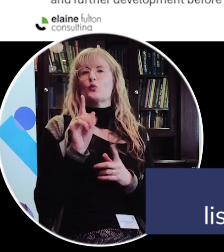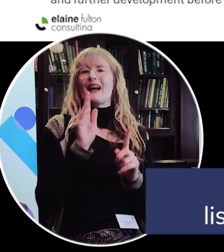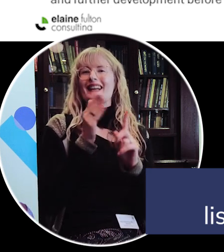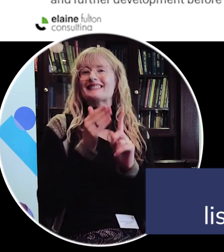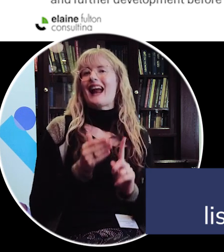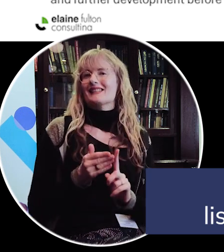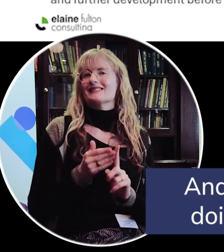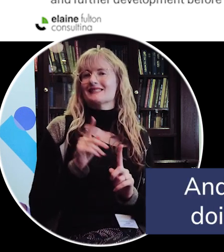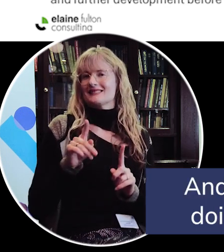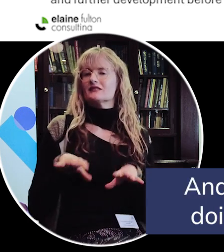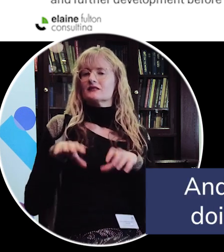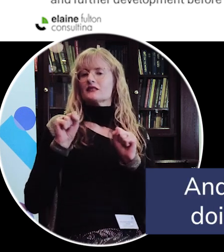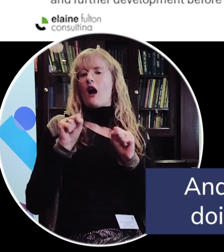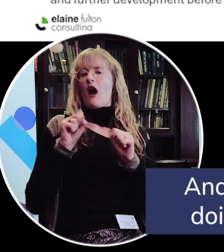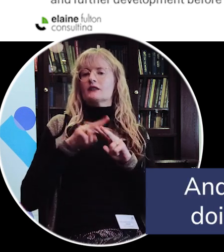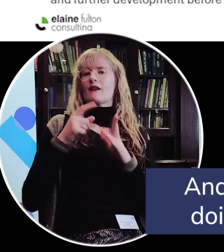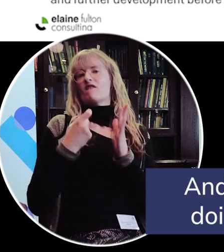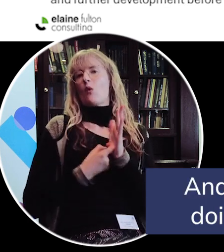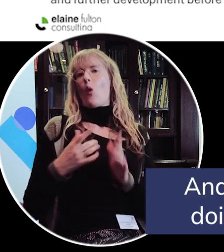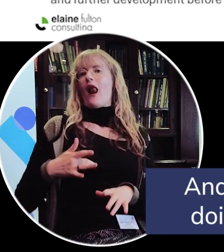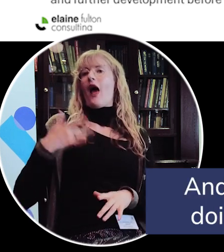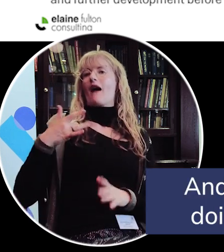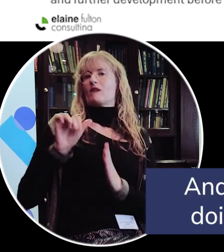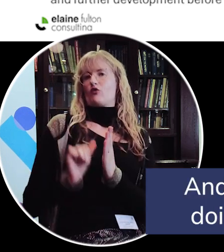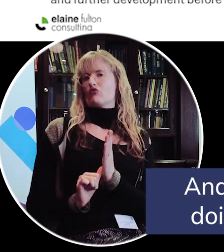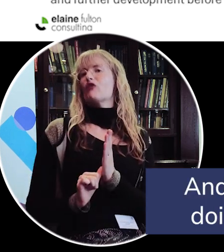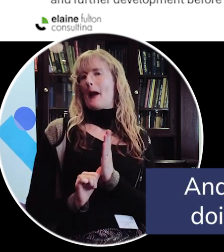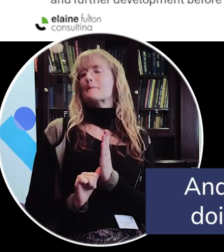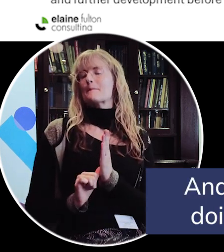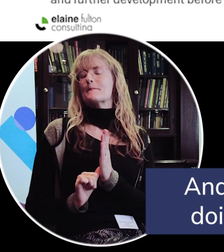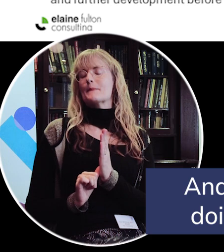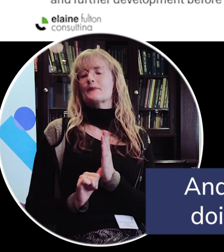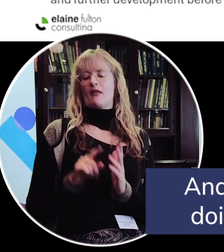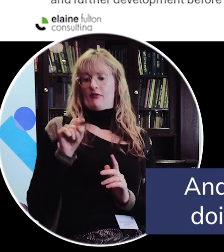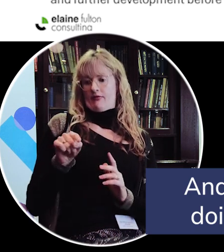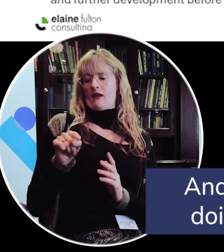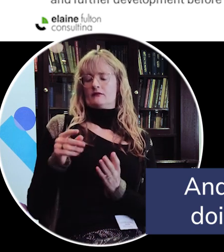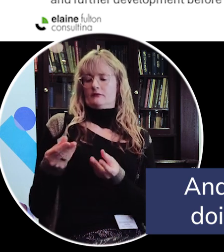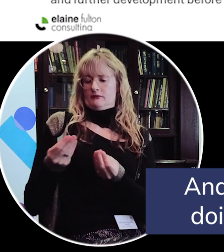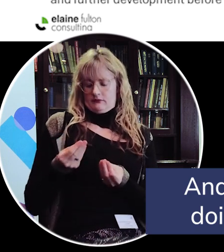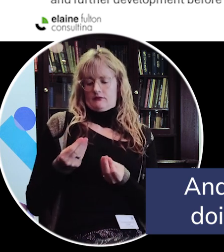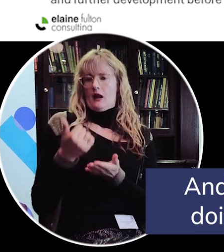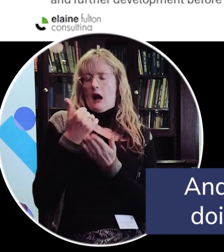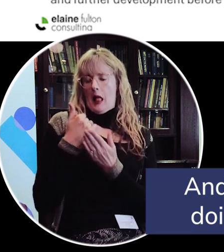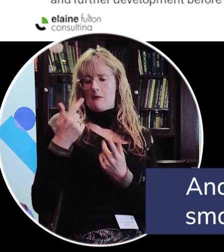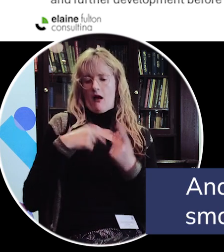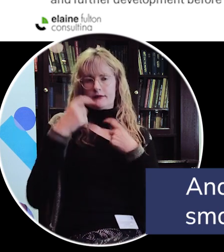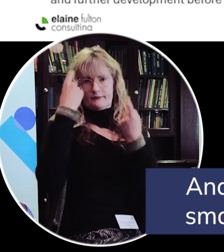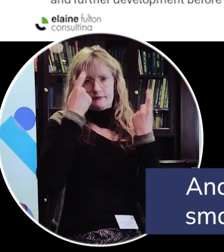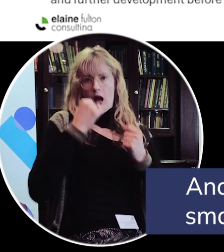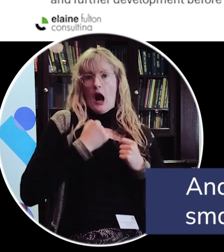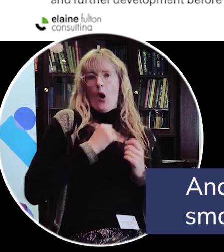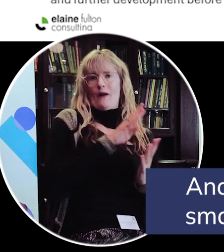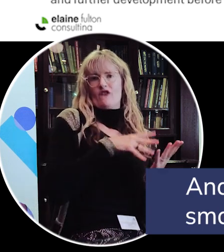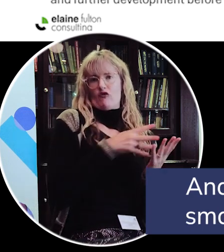for Life programme, to help structure and think about what we were doing and the framework that we were developing. And what